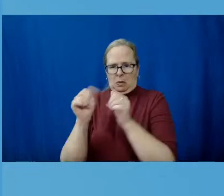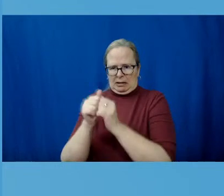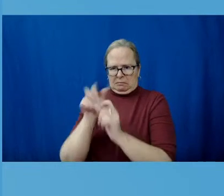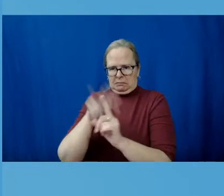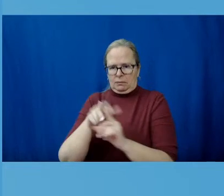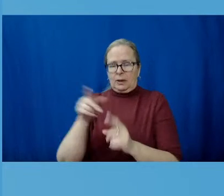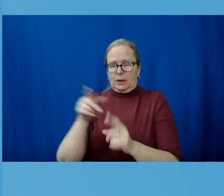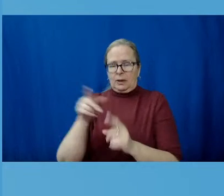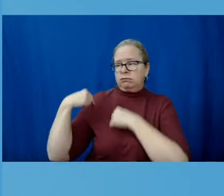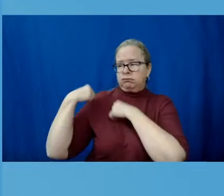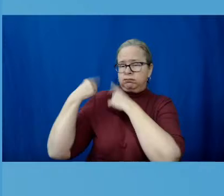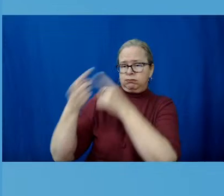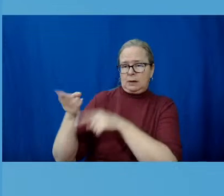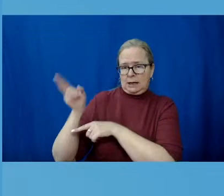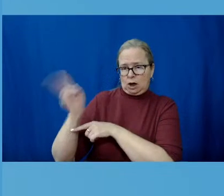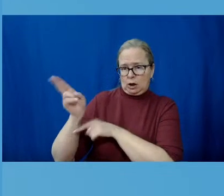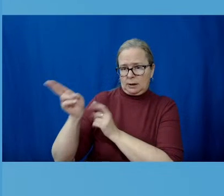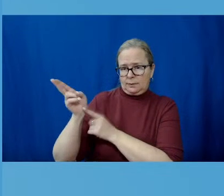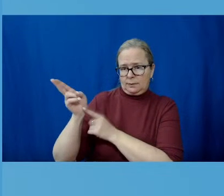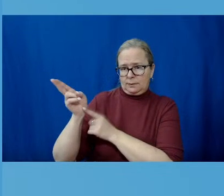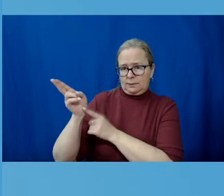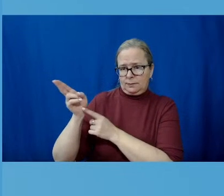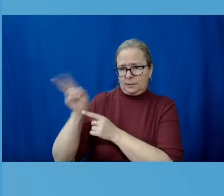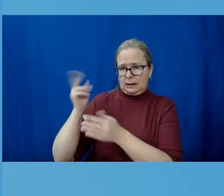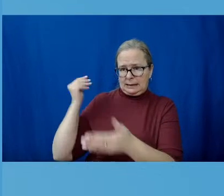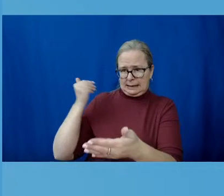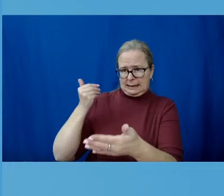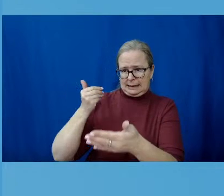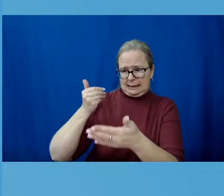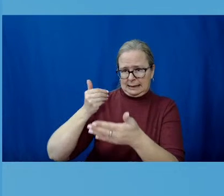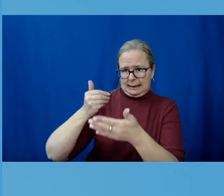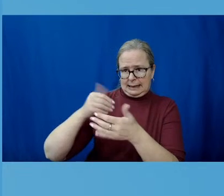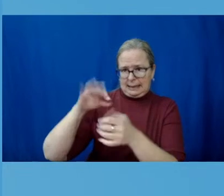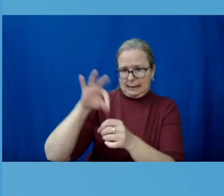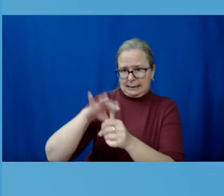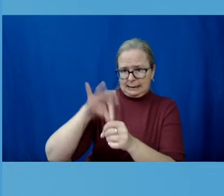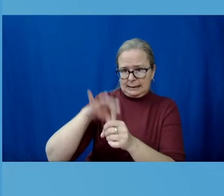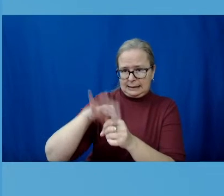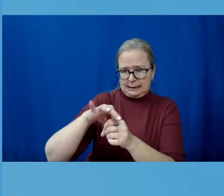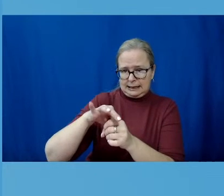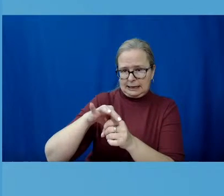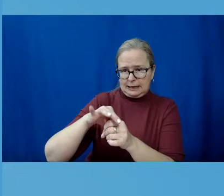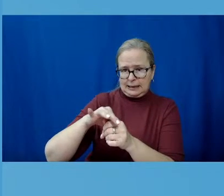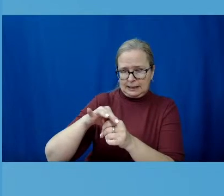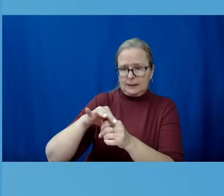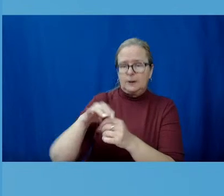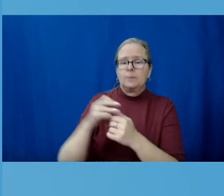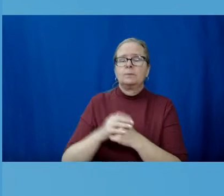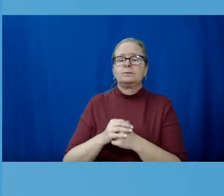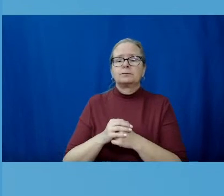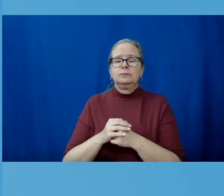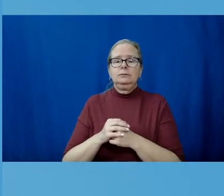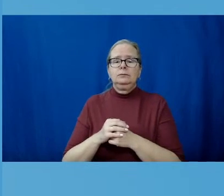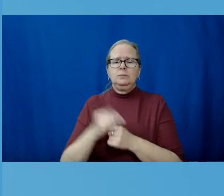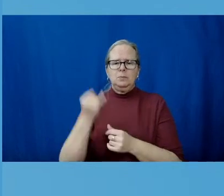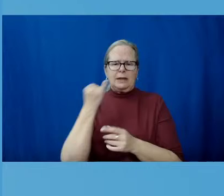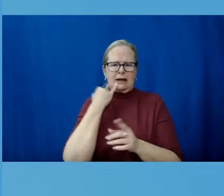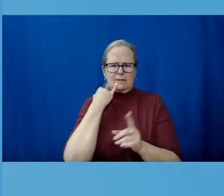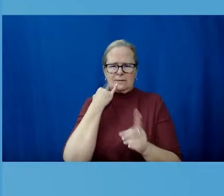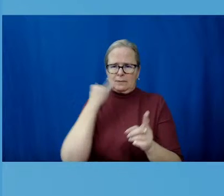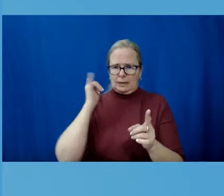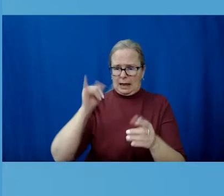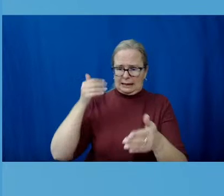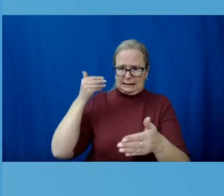upward, which with minimal restrictions in place is probably going to continue to hammer us for the next little